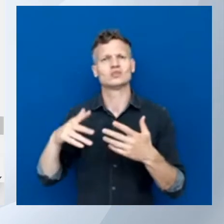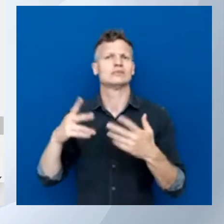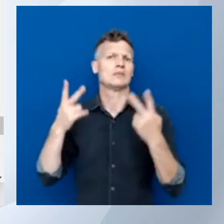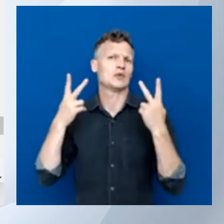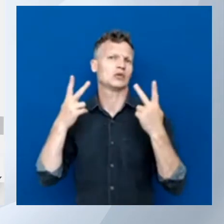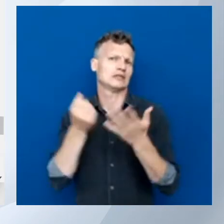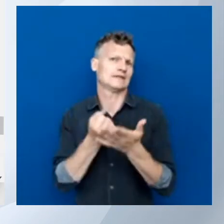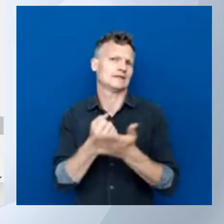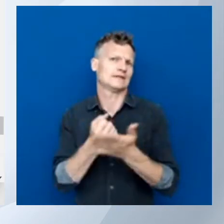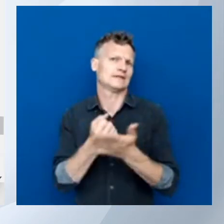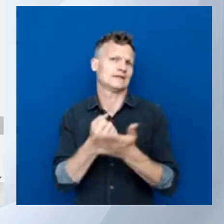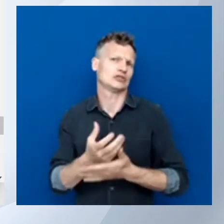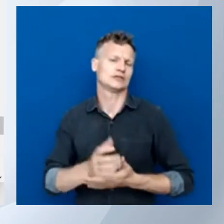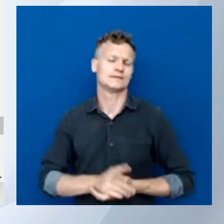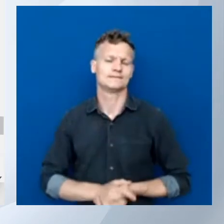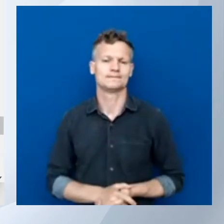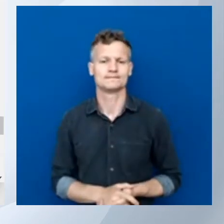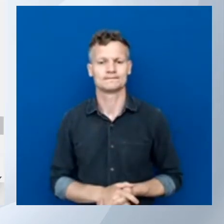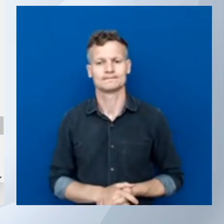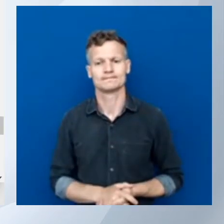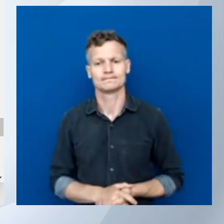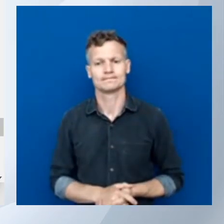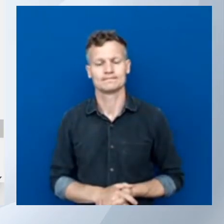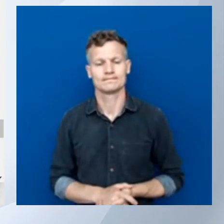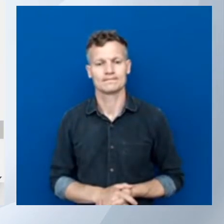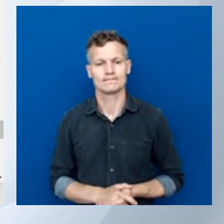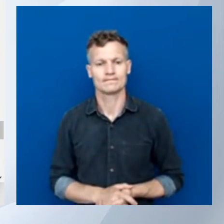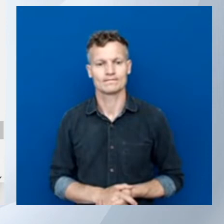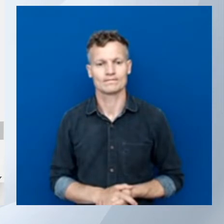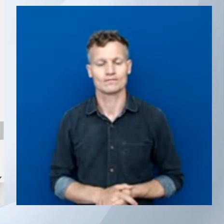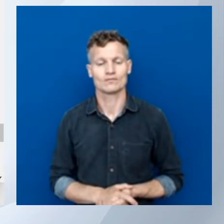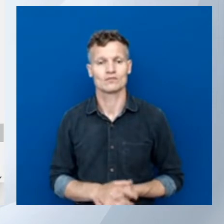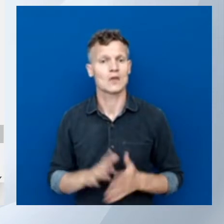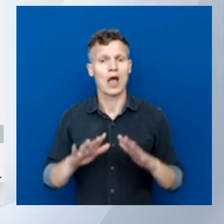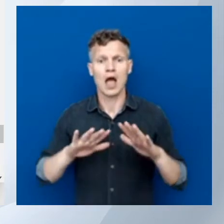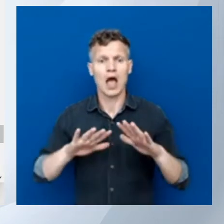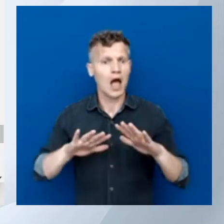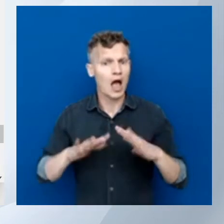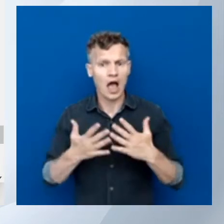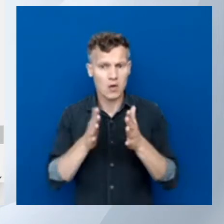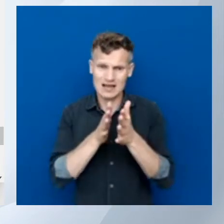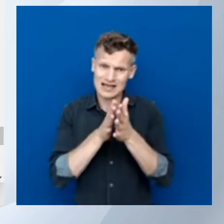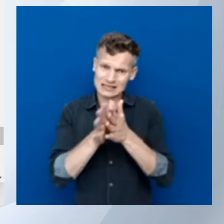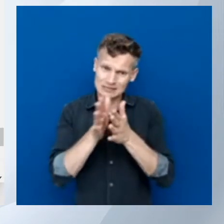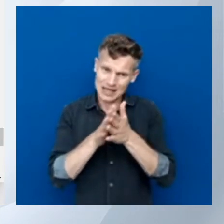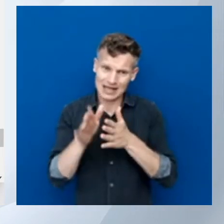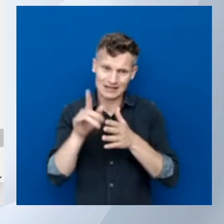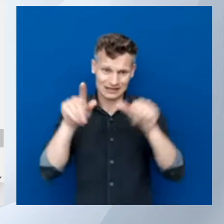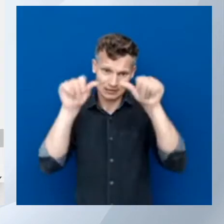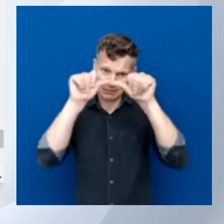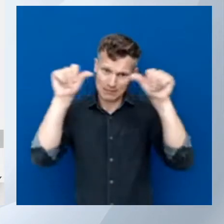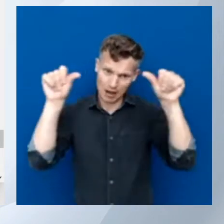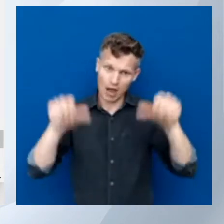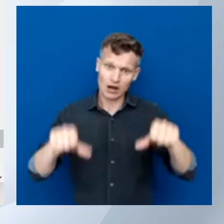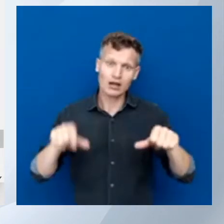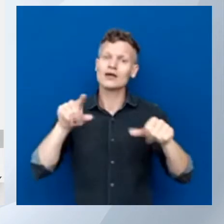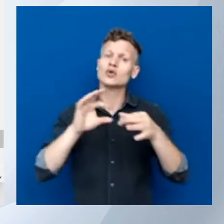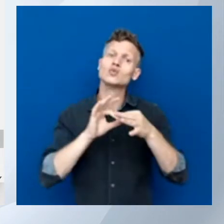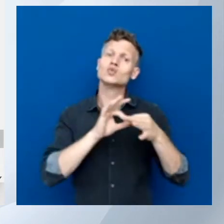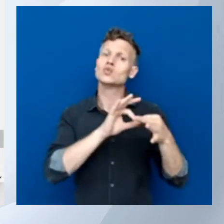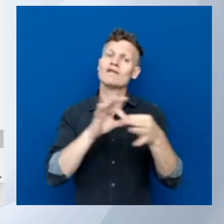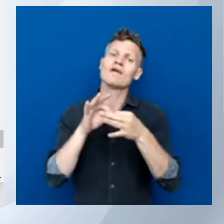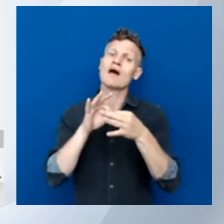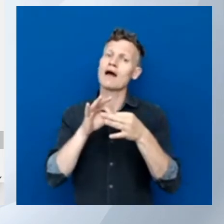And then to get an explanation of the model, the Unified Information Explainer needs to be